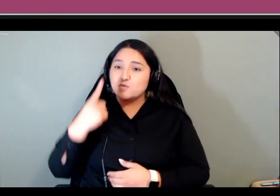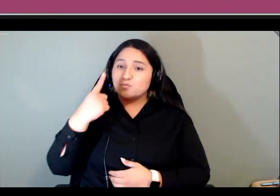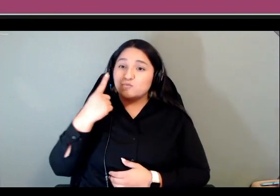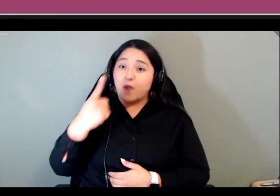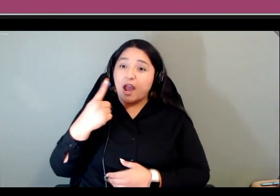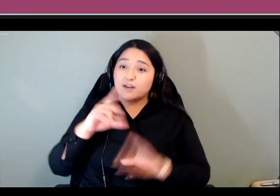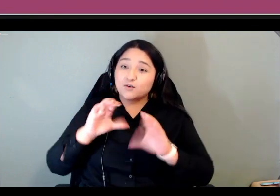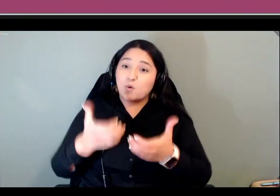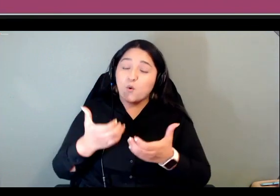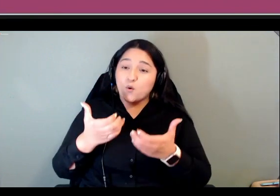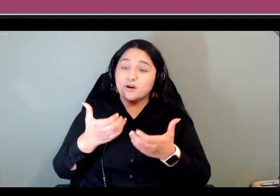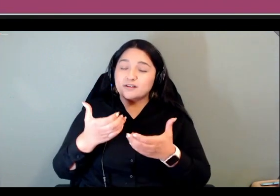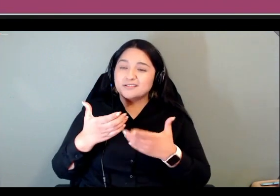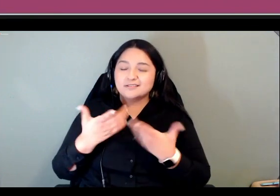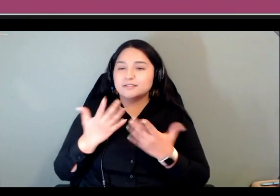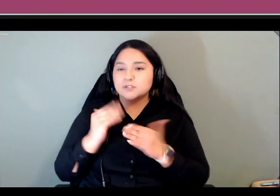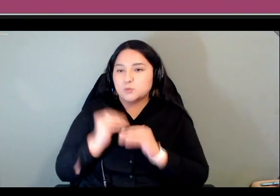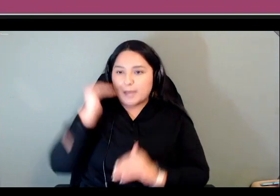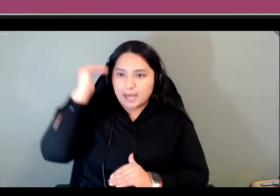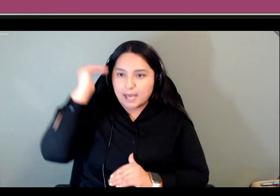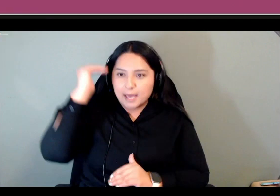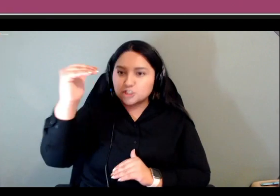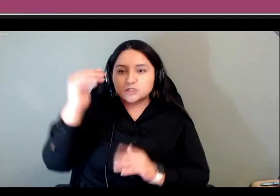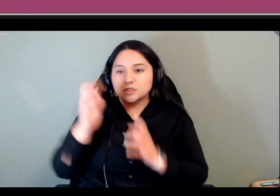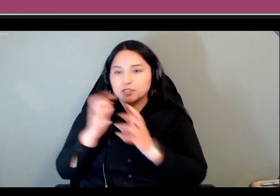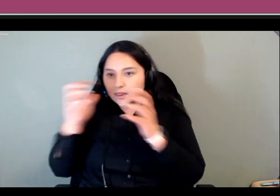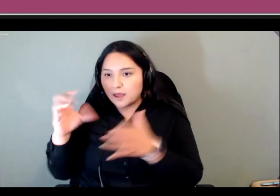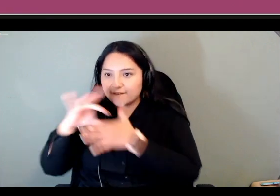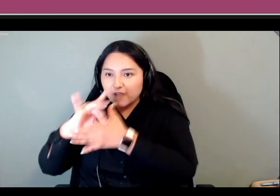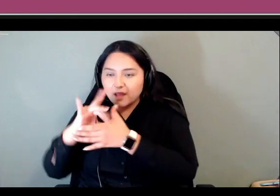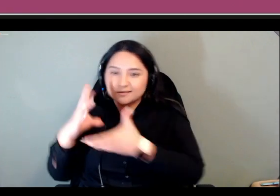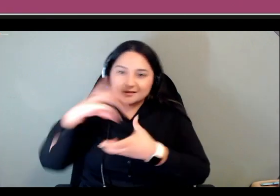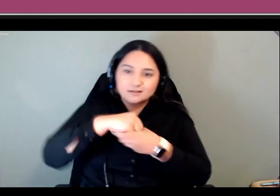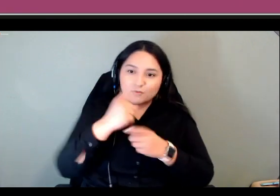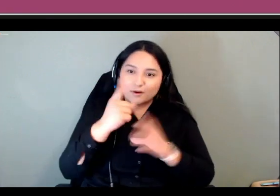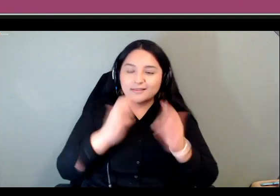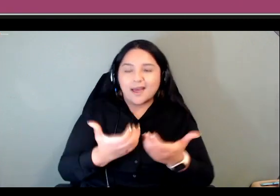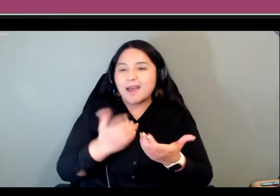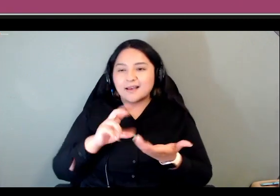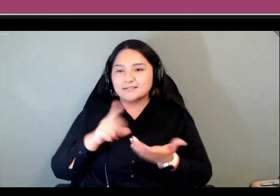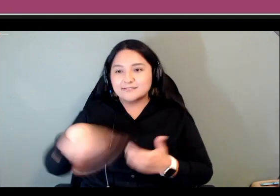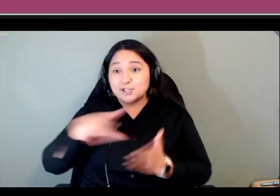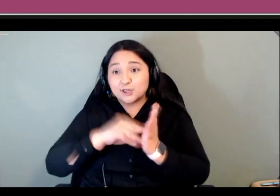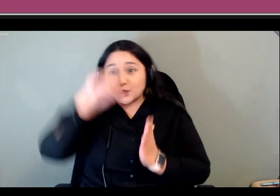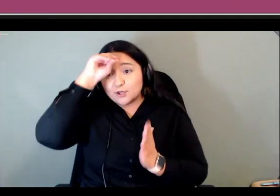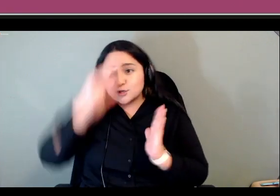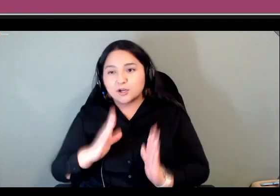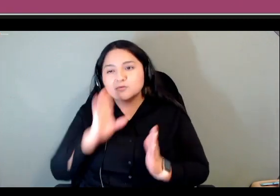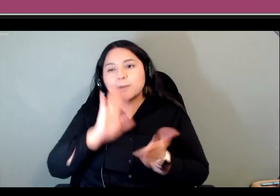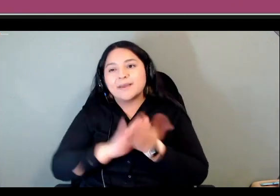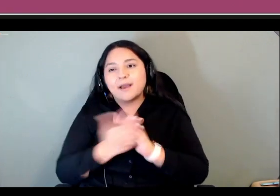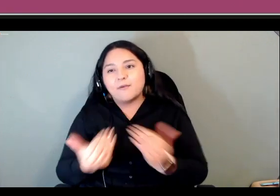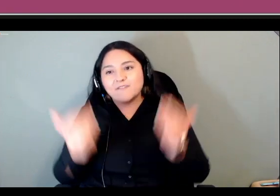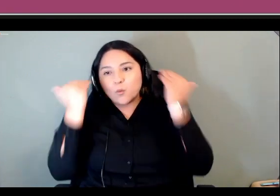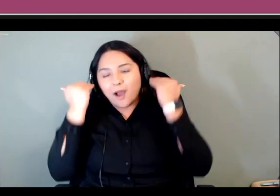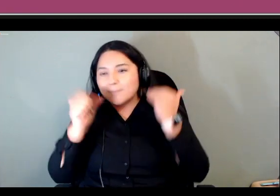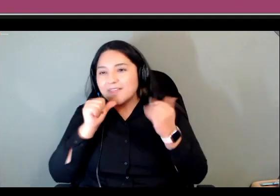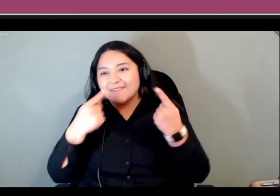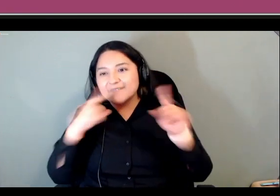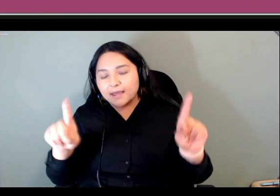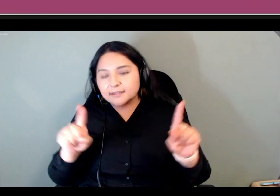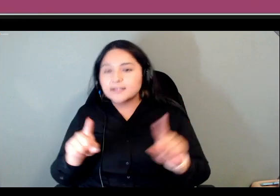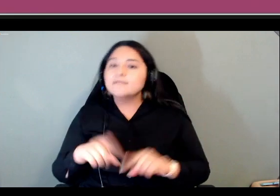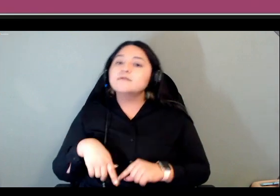course, that it would be, really overwhelming for the learners and probably not as effective. So it was actually Kaylee